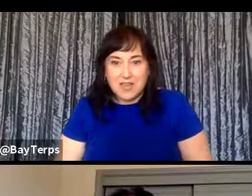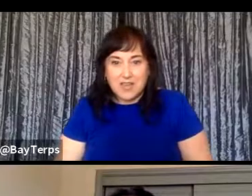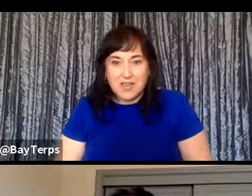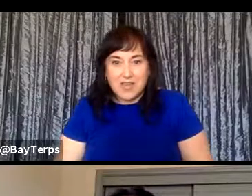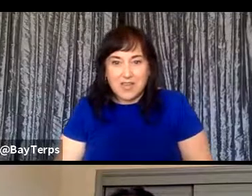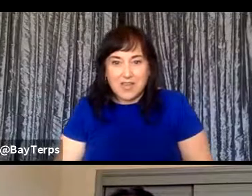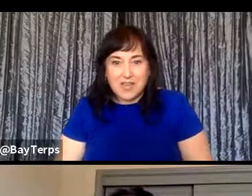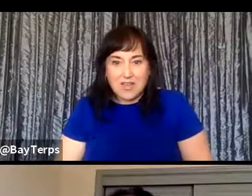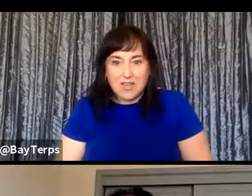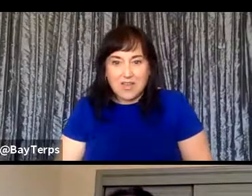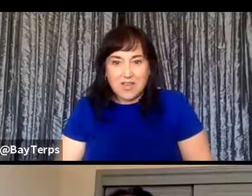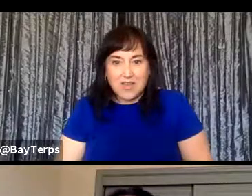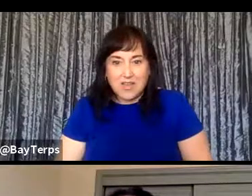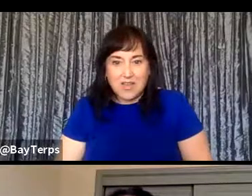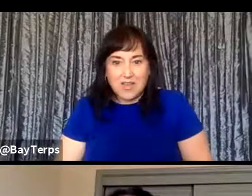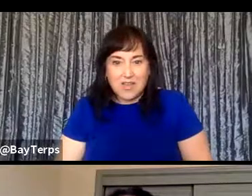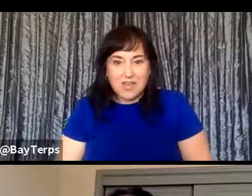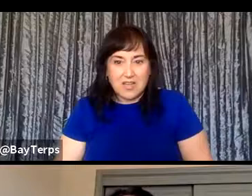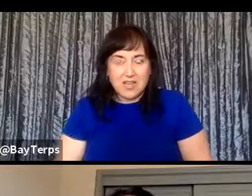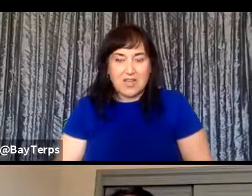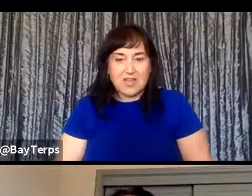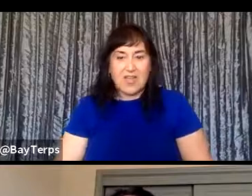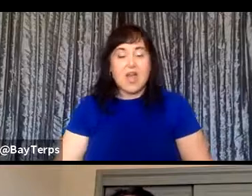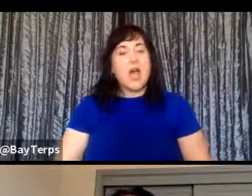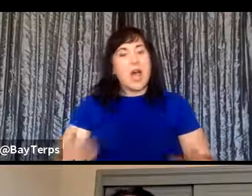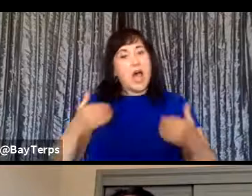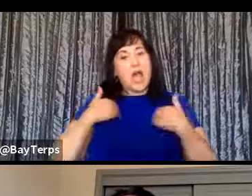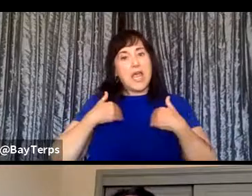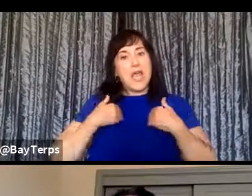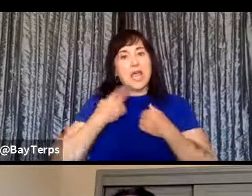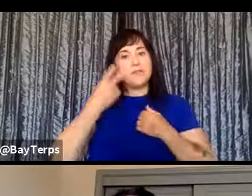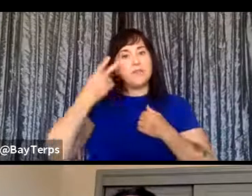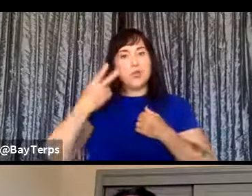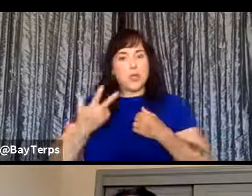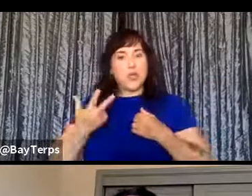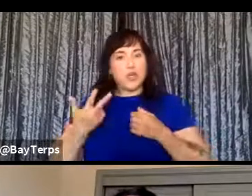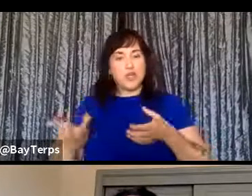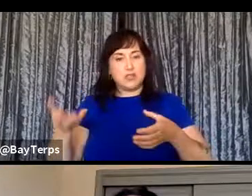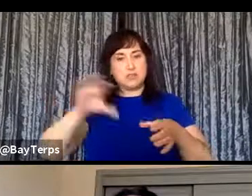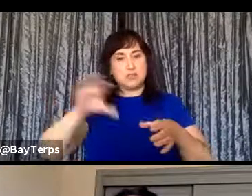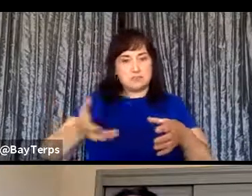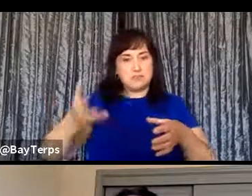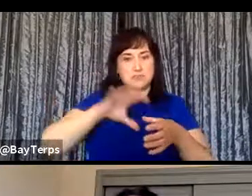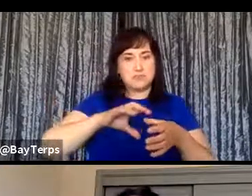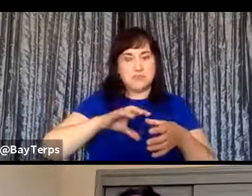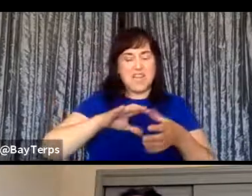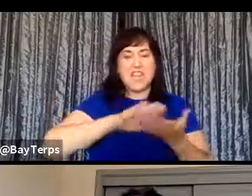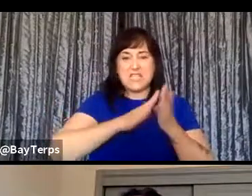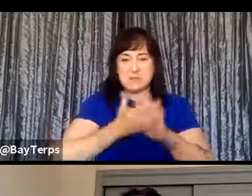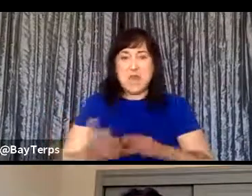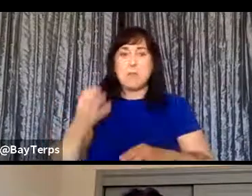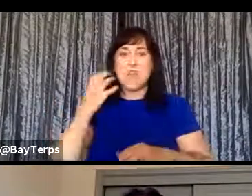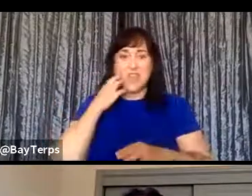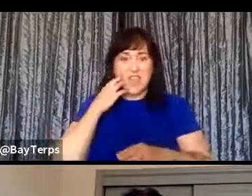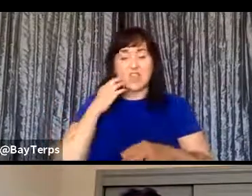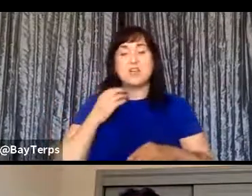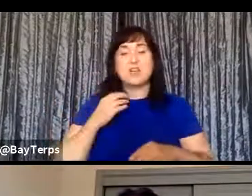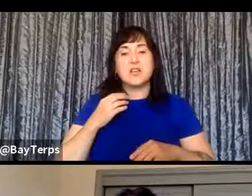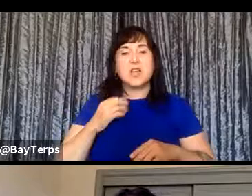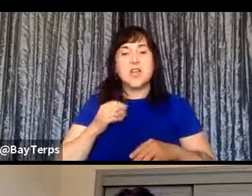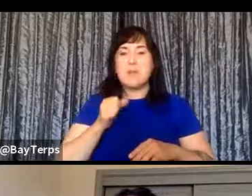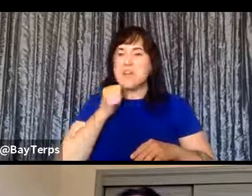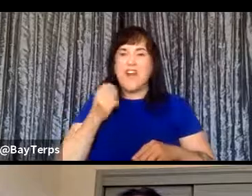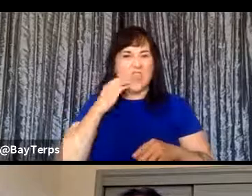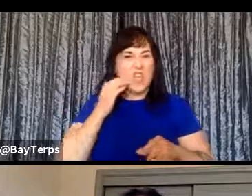Yeah, so I've got in 2/3 of it, and it's getting rather thick, but not thick